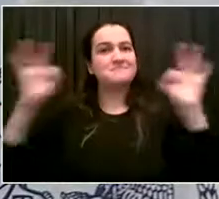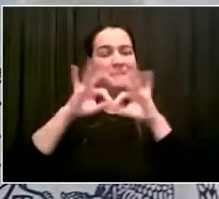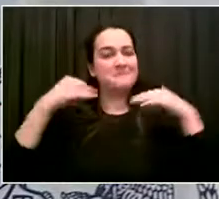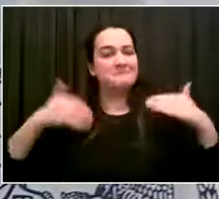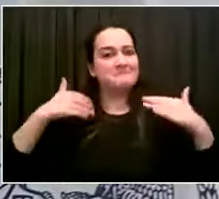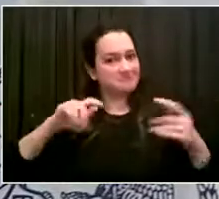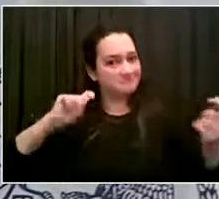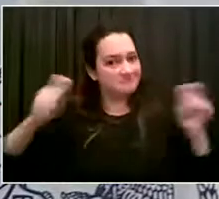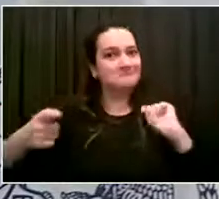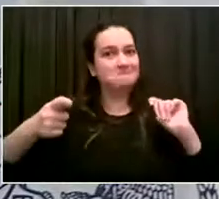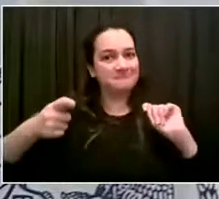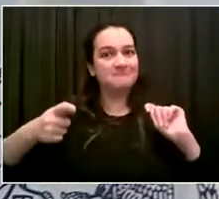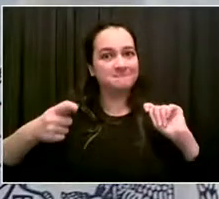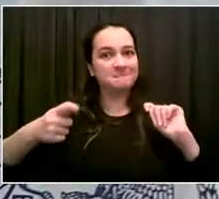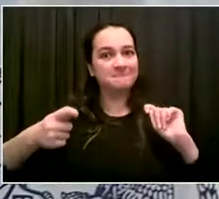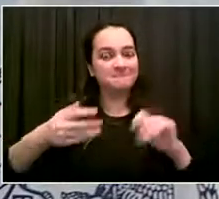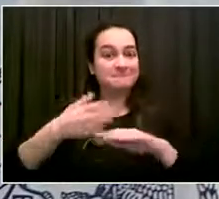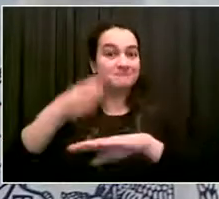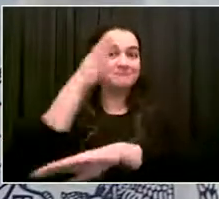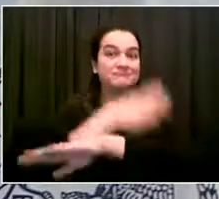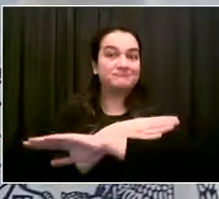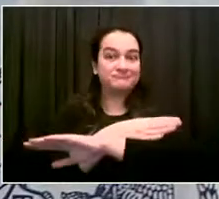And we're just so excited. This is really a good day for this city. city. the CI. How